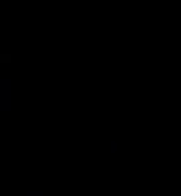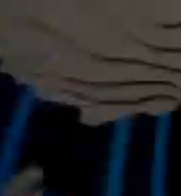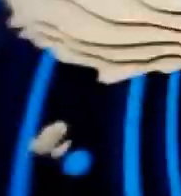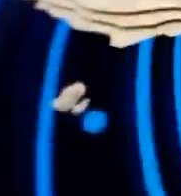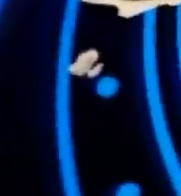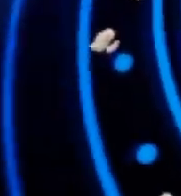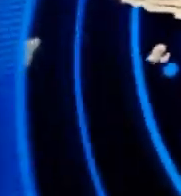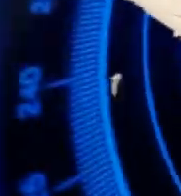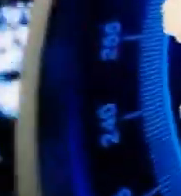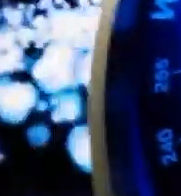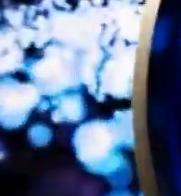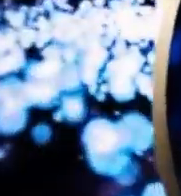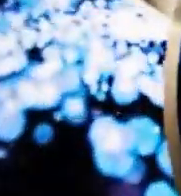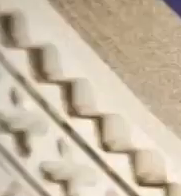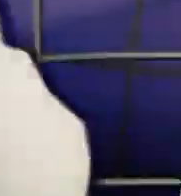hits.